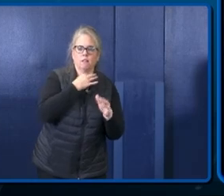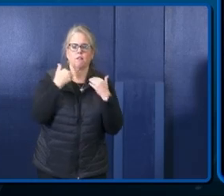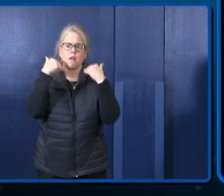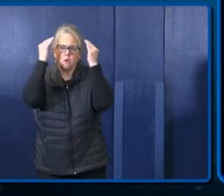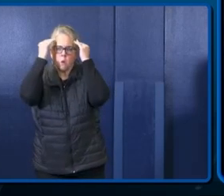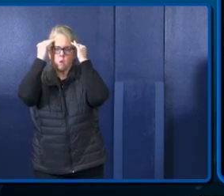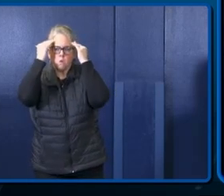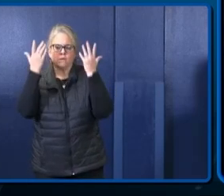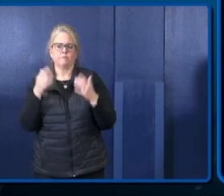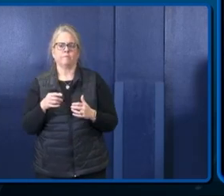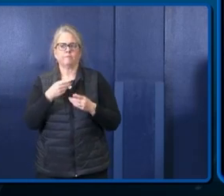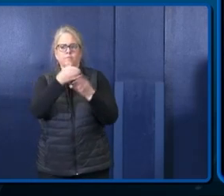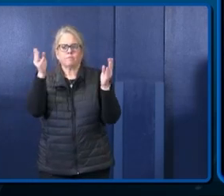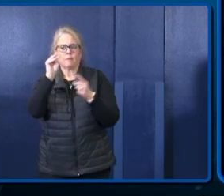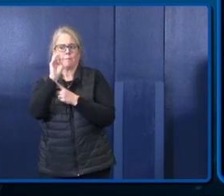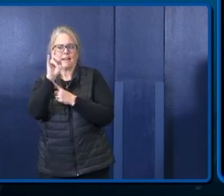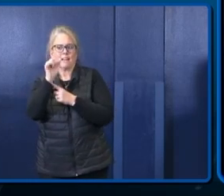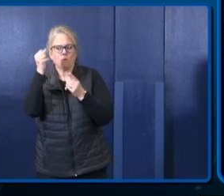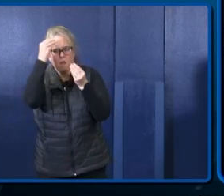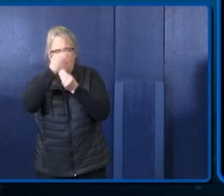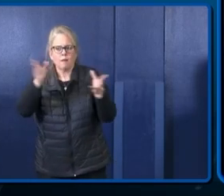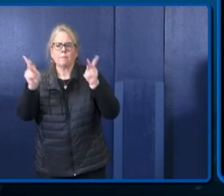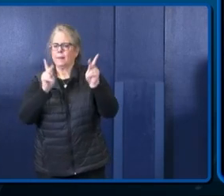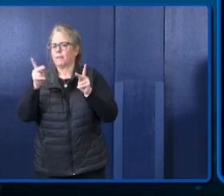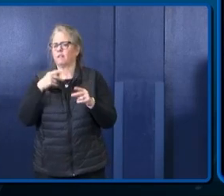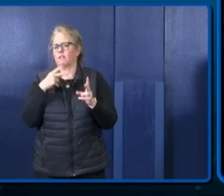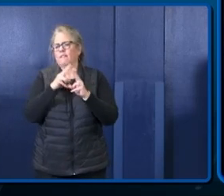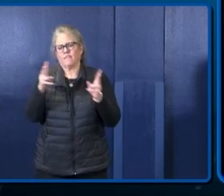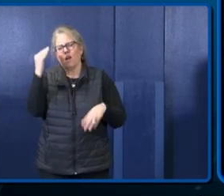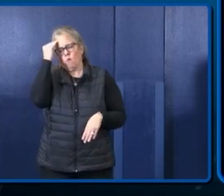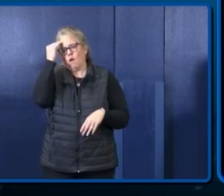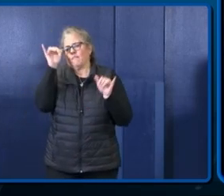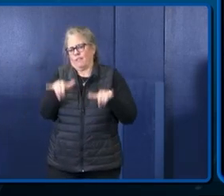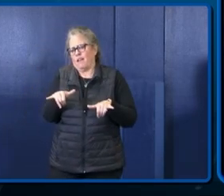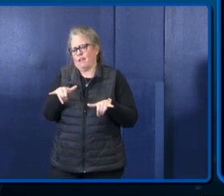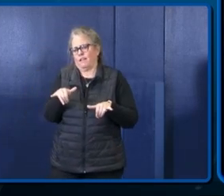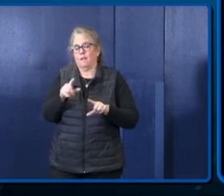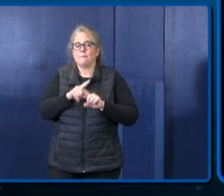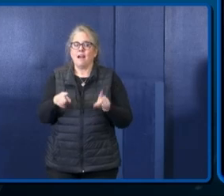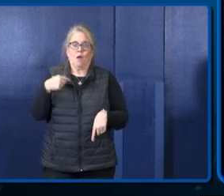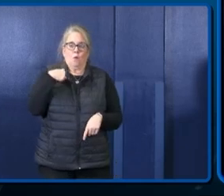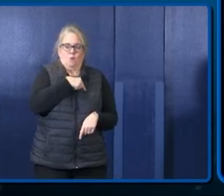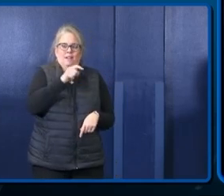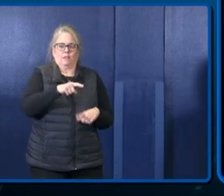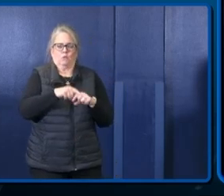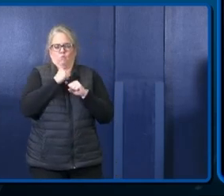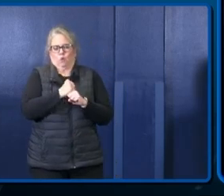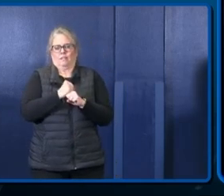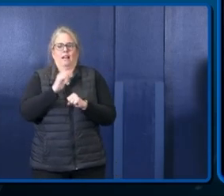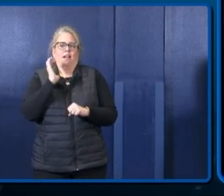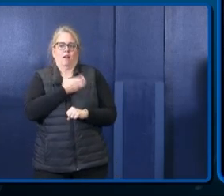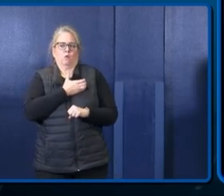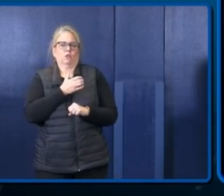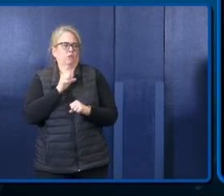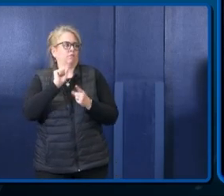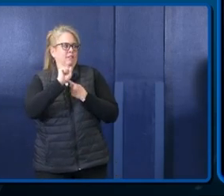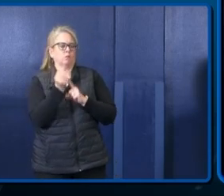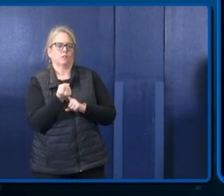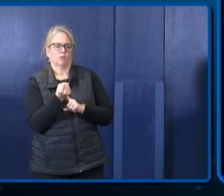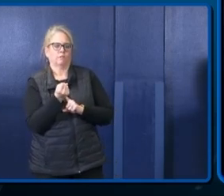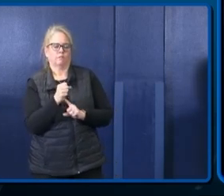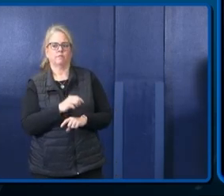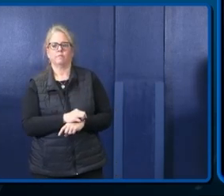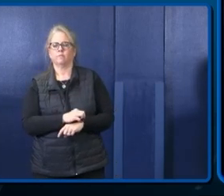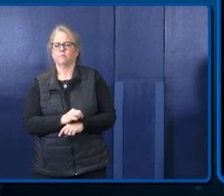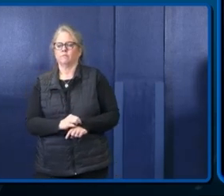to give that information to the public, but in order to protect our case and our ability to prosecute it, we have to be very careful about how we share that information and what